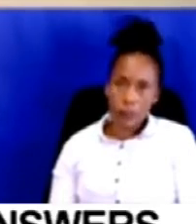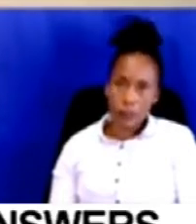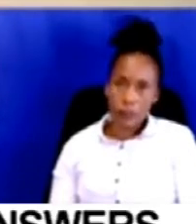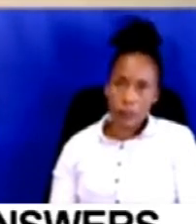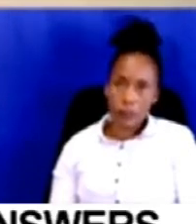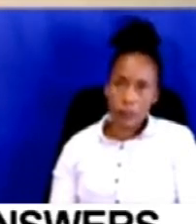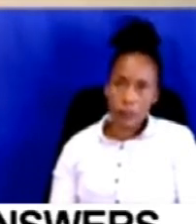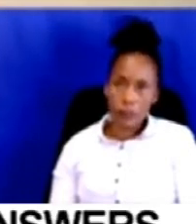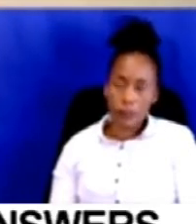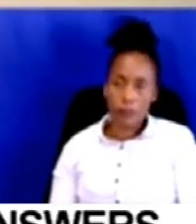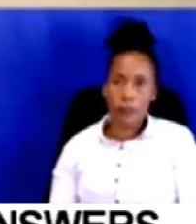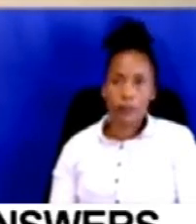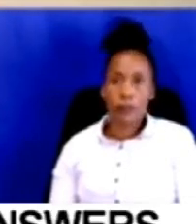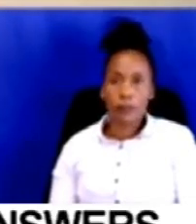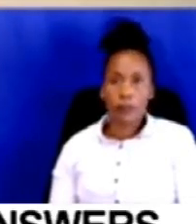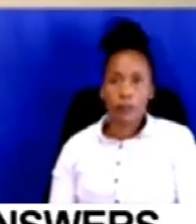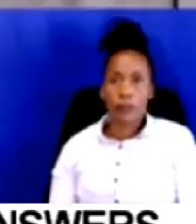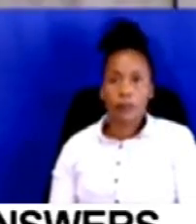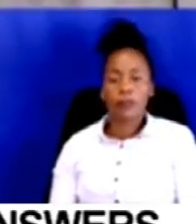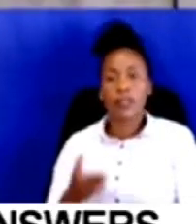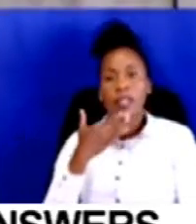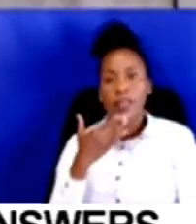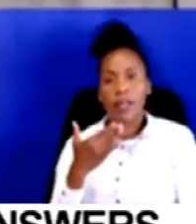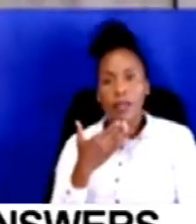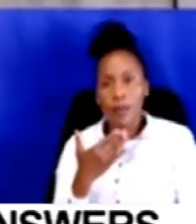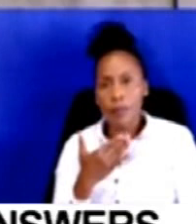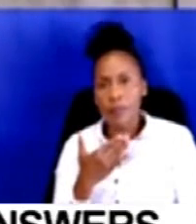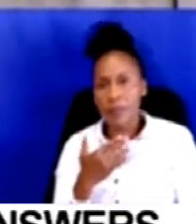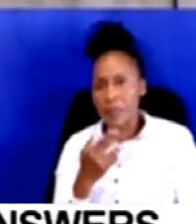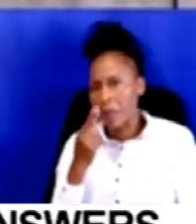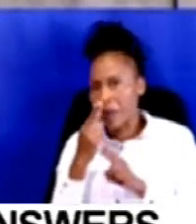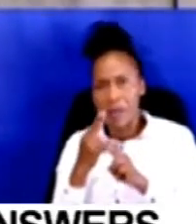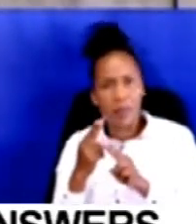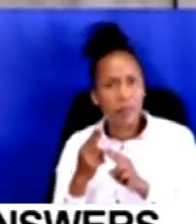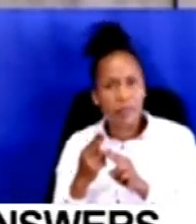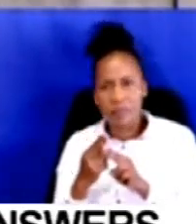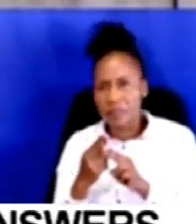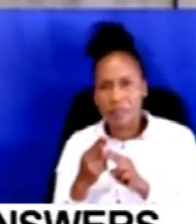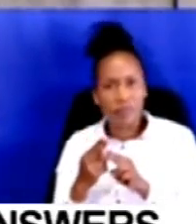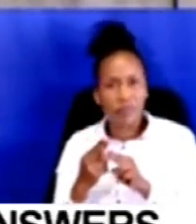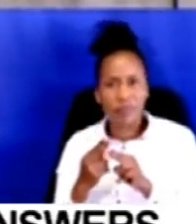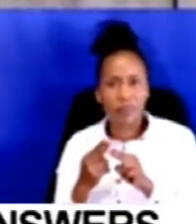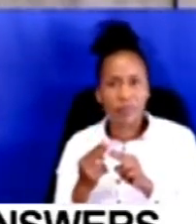Afrika. Ngiyabonga. Thank you, Honorable Julie. Honorable Deputy President.